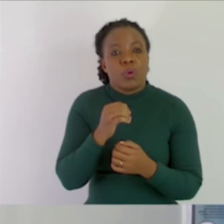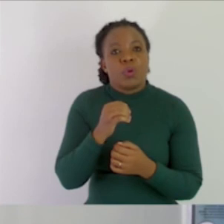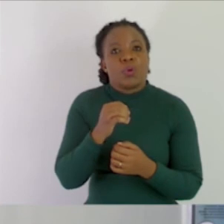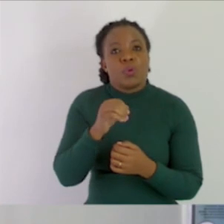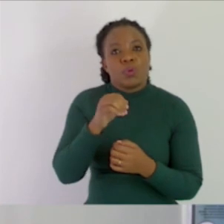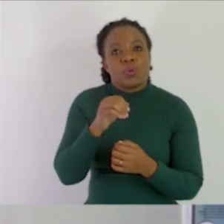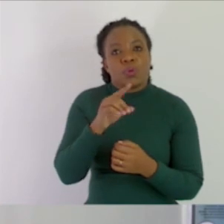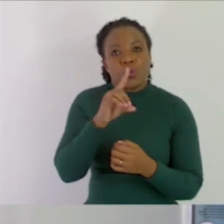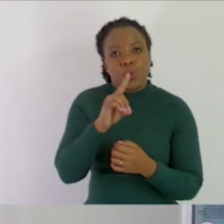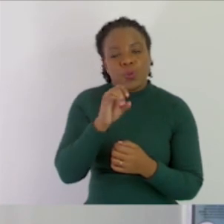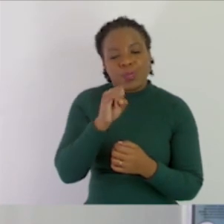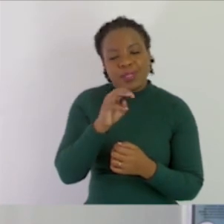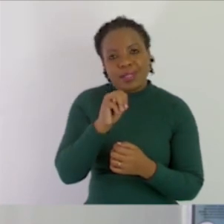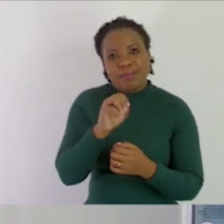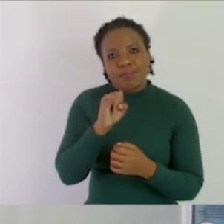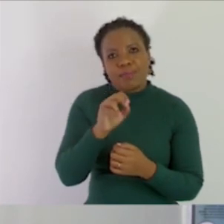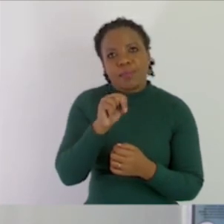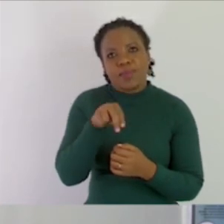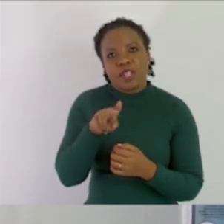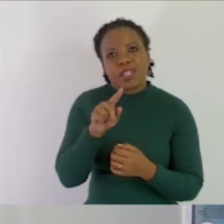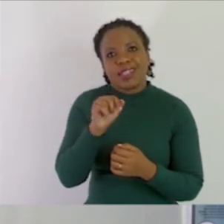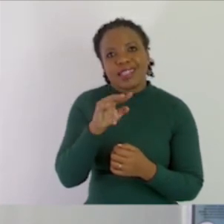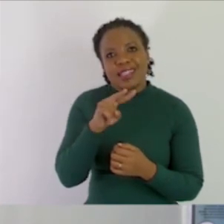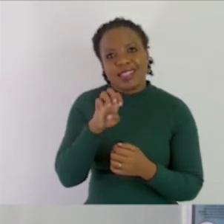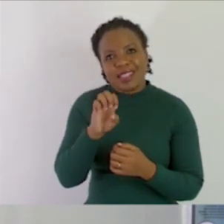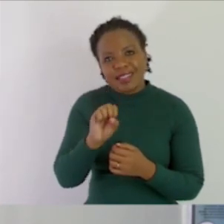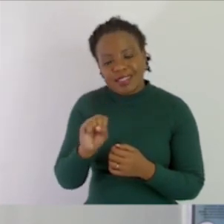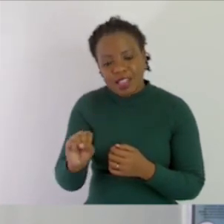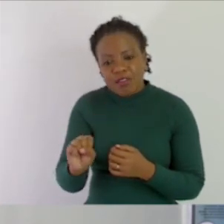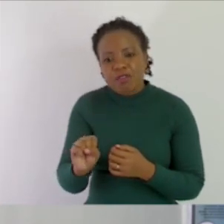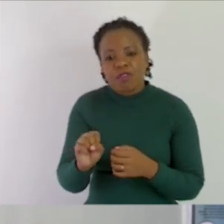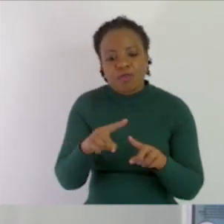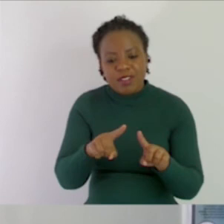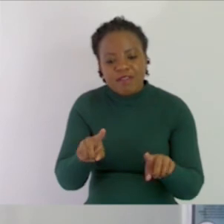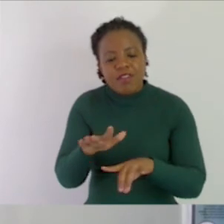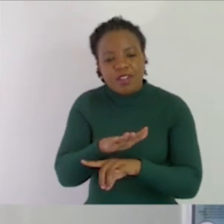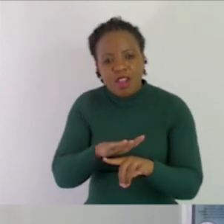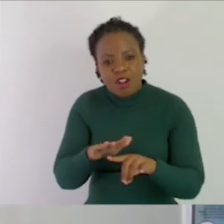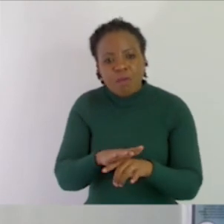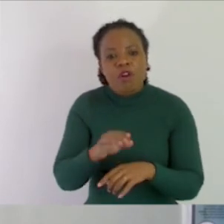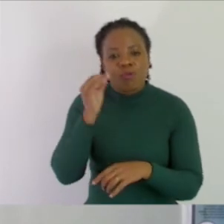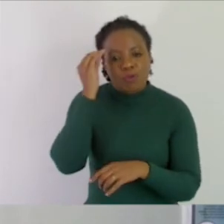diminutives, to identify masculine nouns and the feminine nouns.